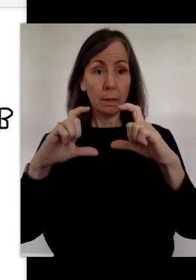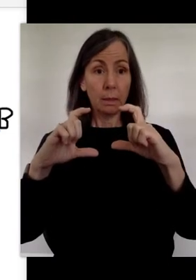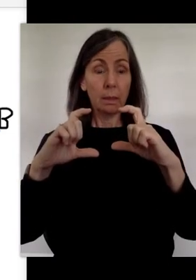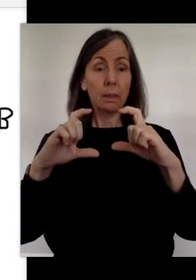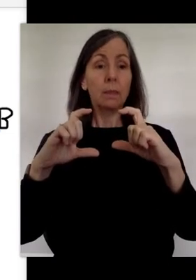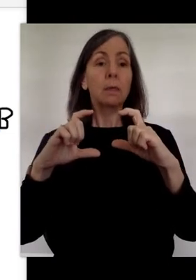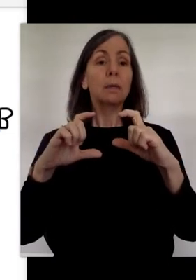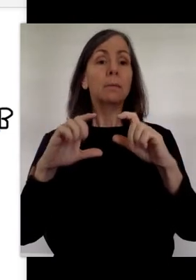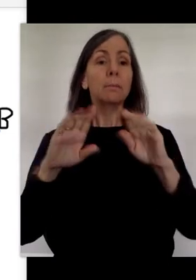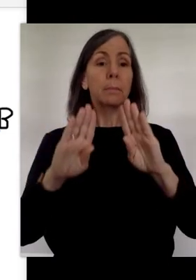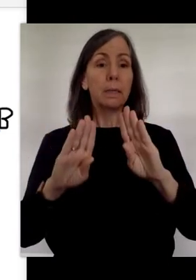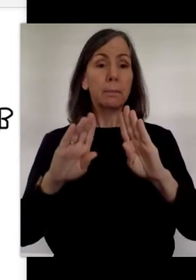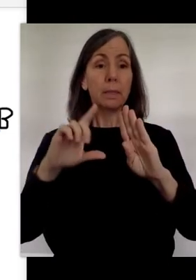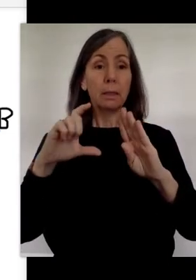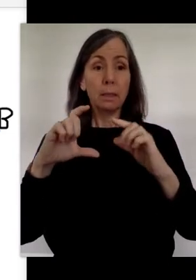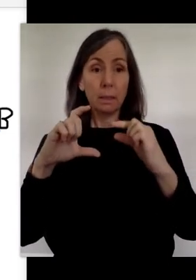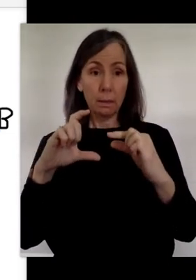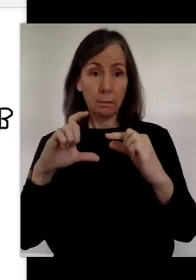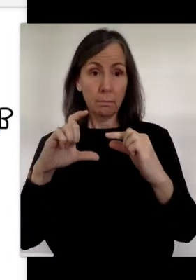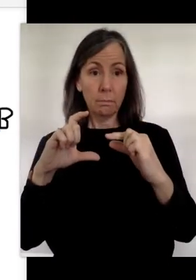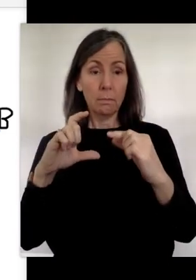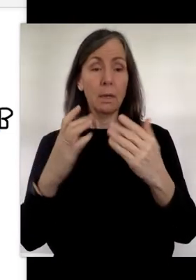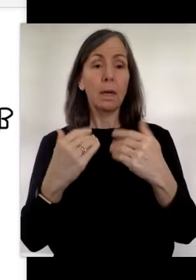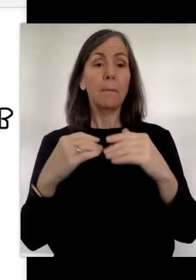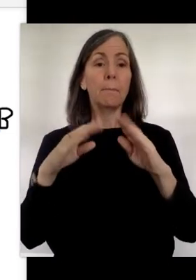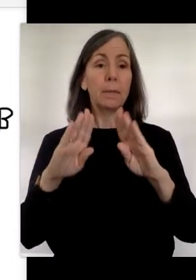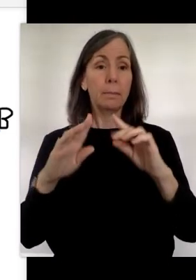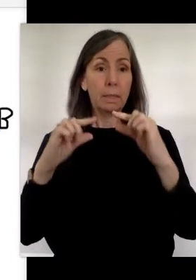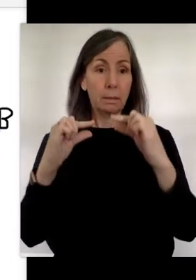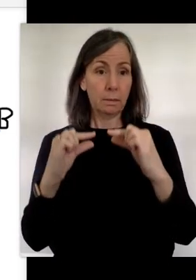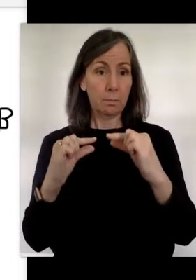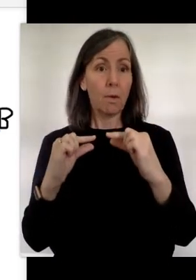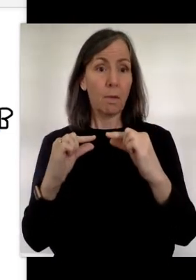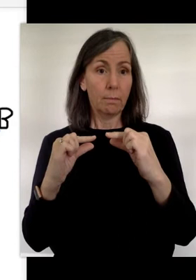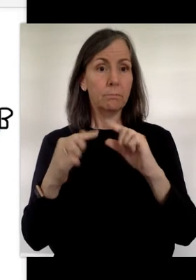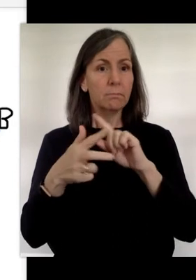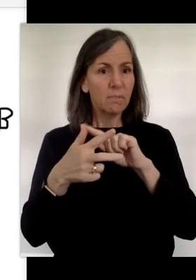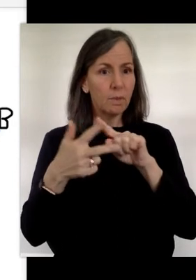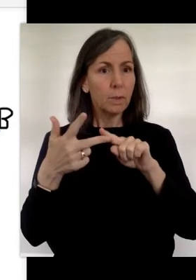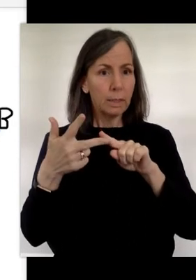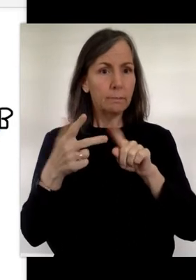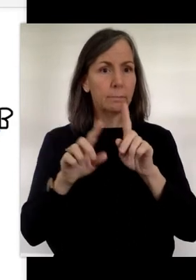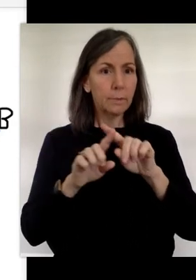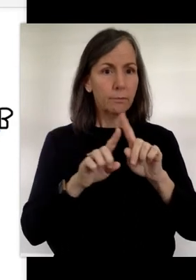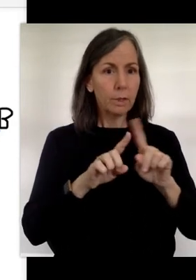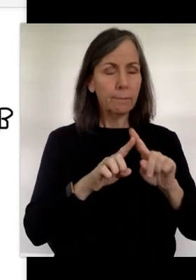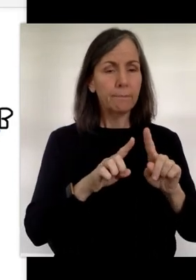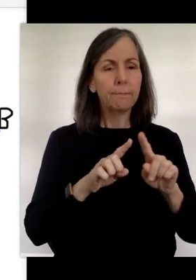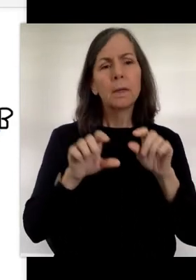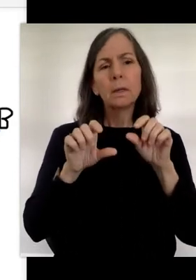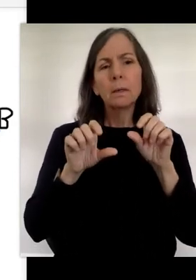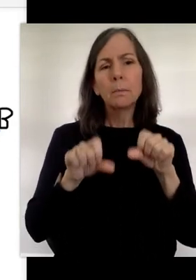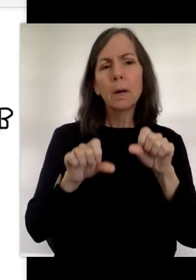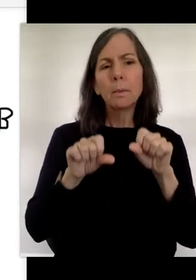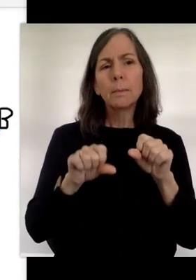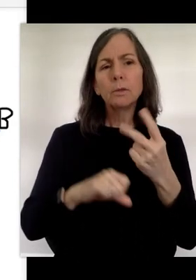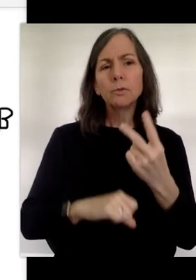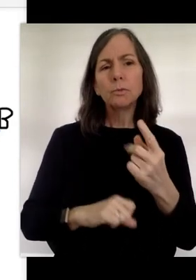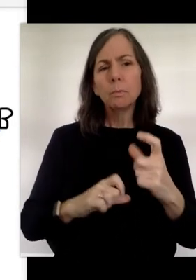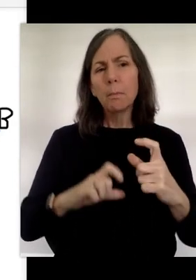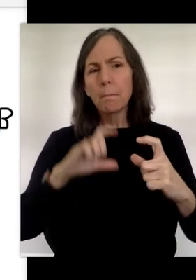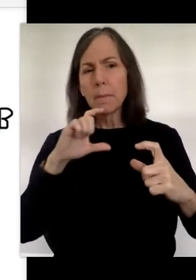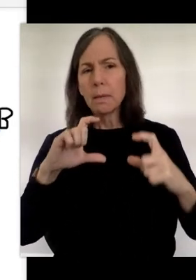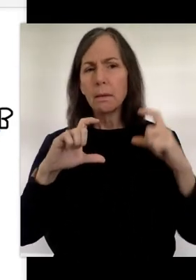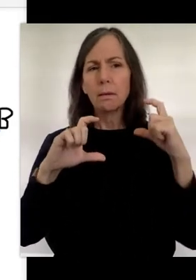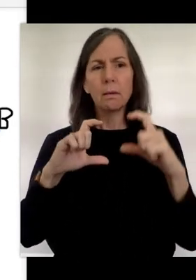What's the percent chance or probability that the babies would have 2 big B's? Do